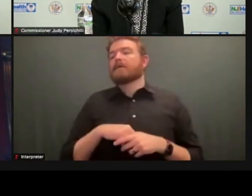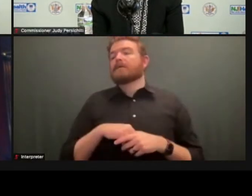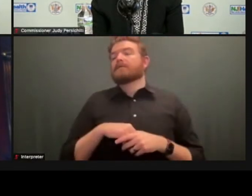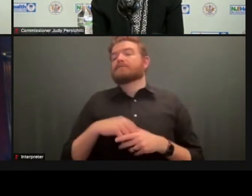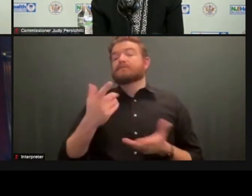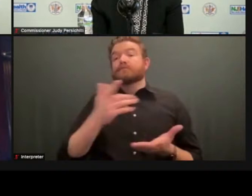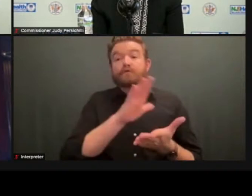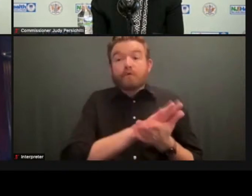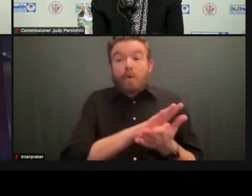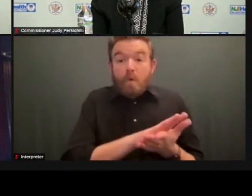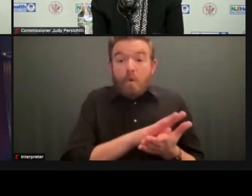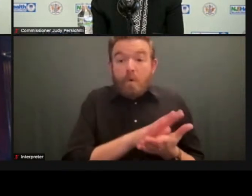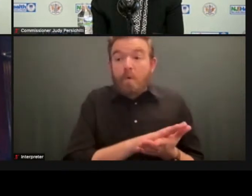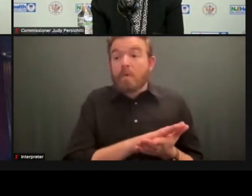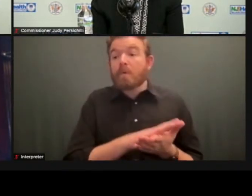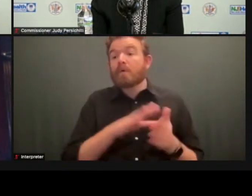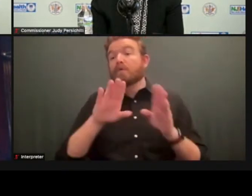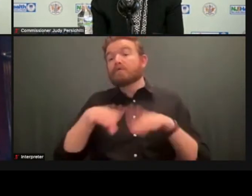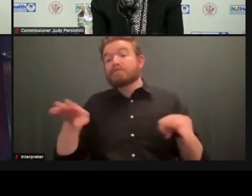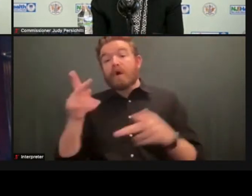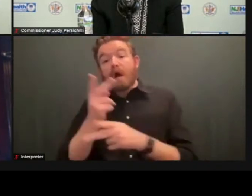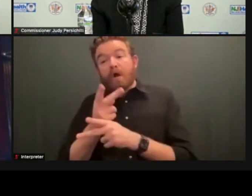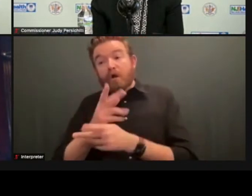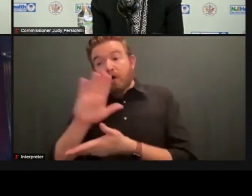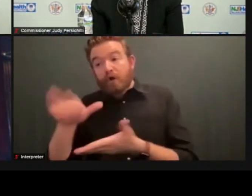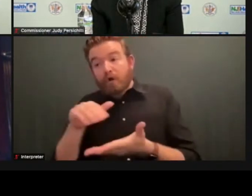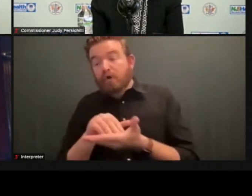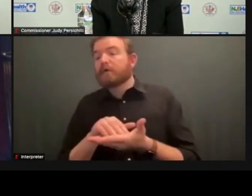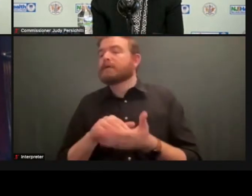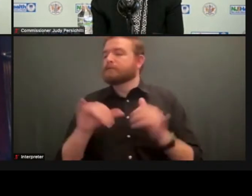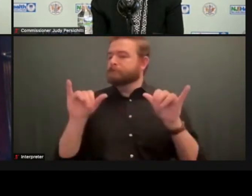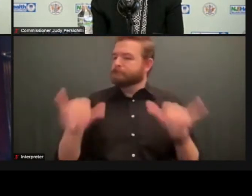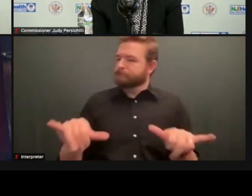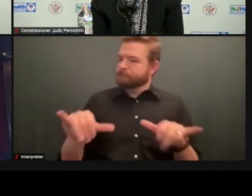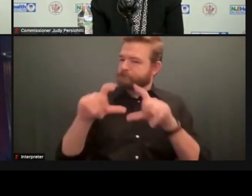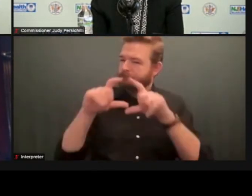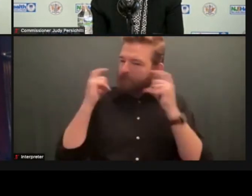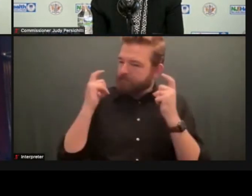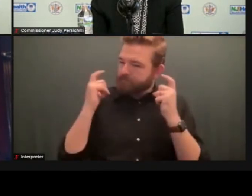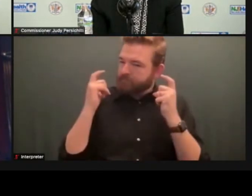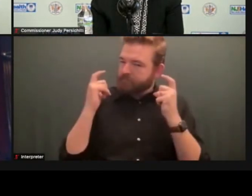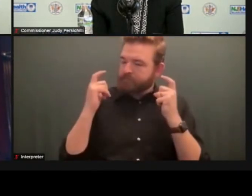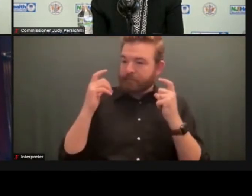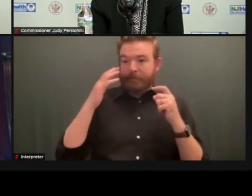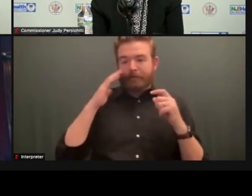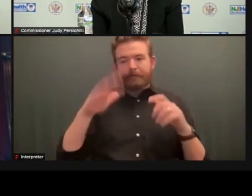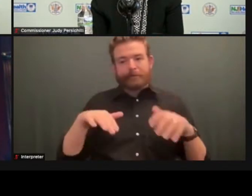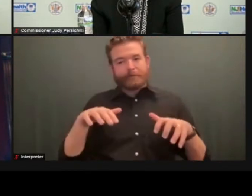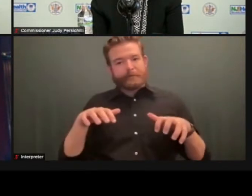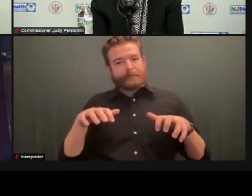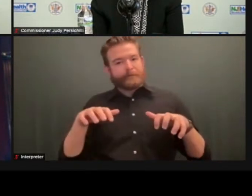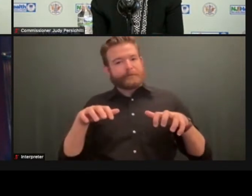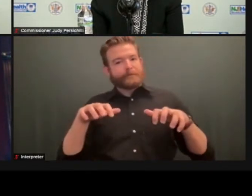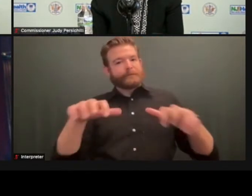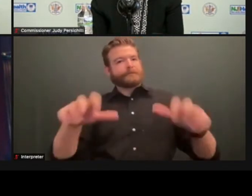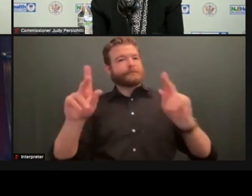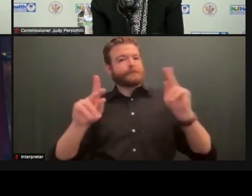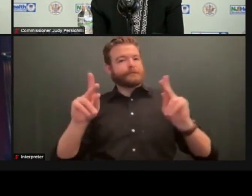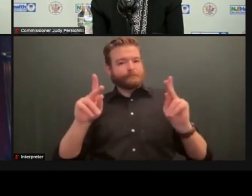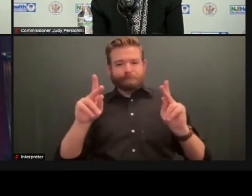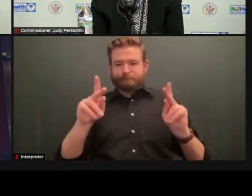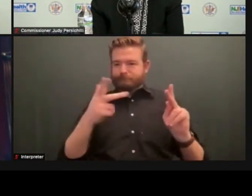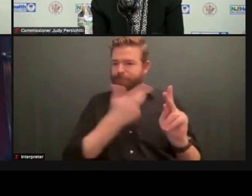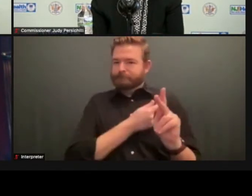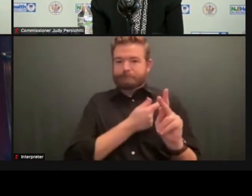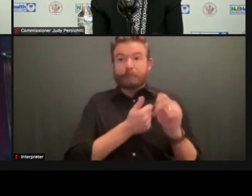centers, where we know there are large numbers of unvaccinated individuals. I also requested a 90-day extension